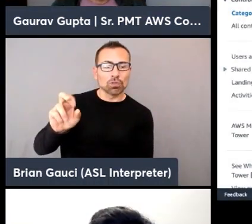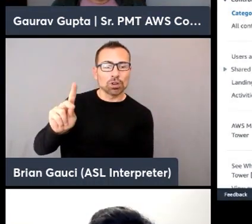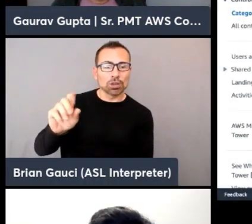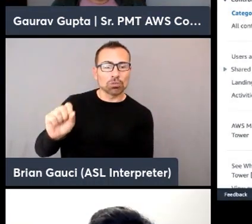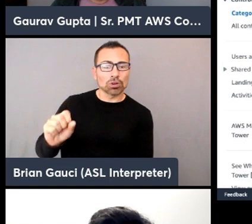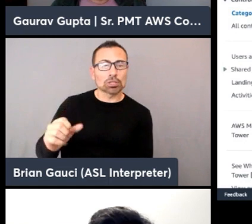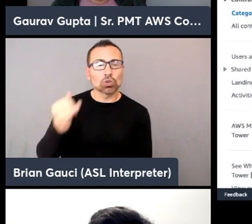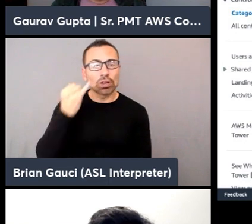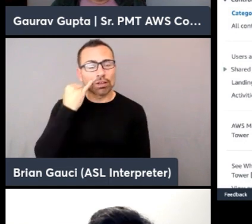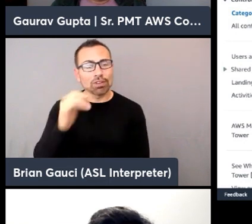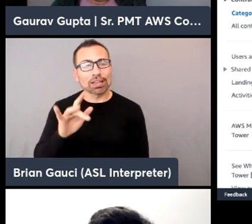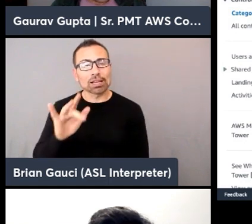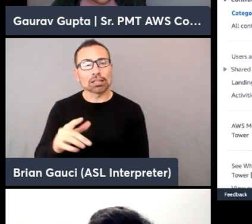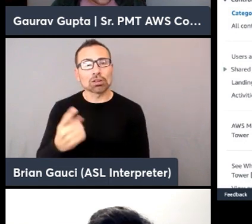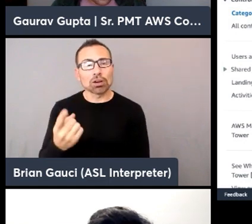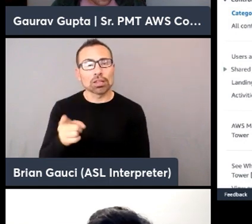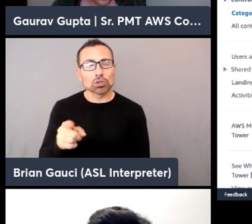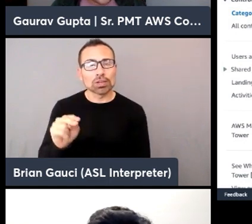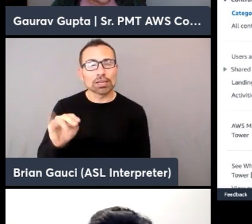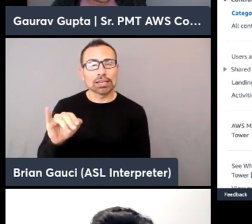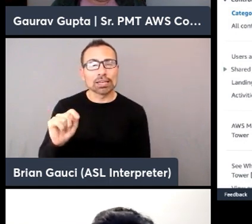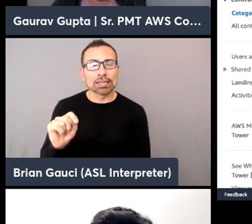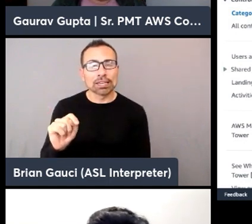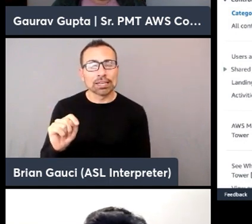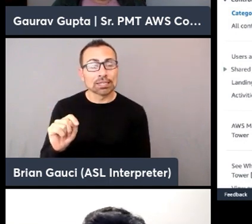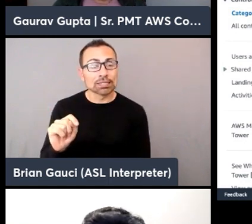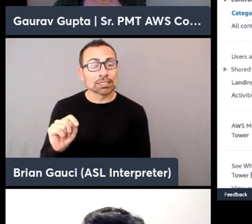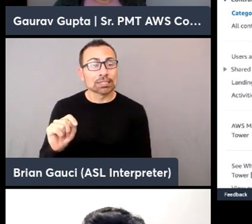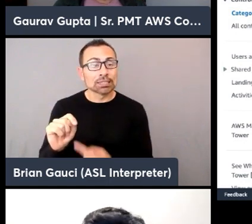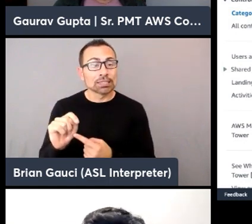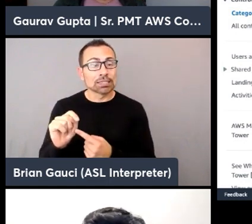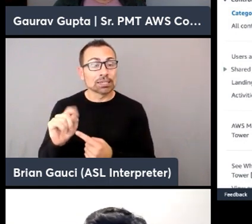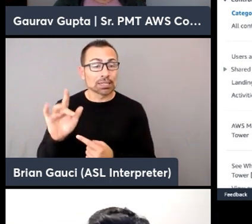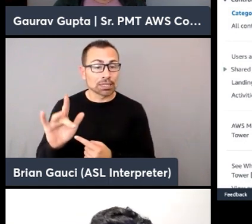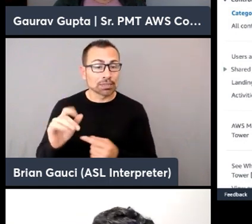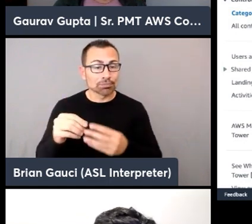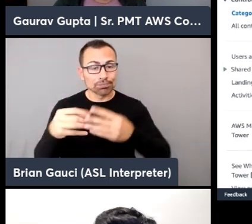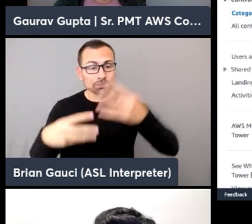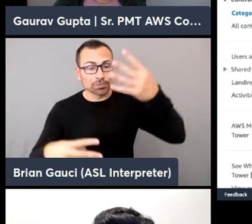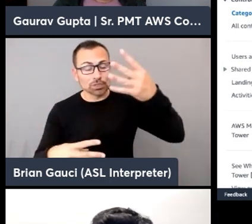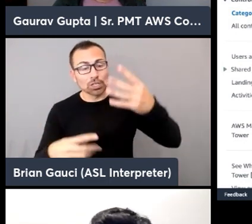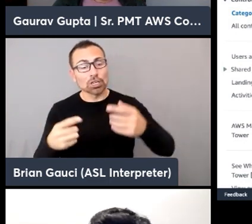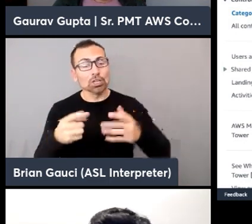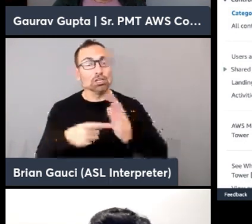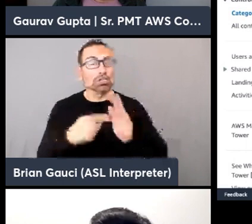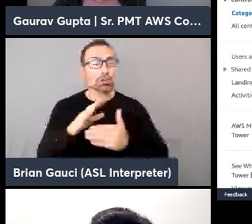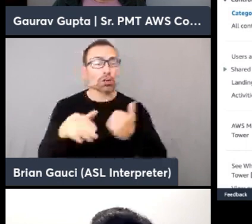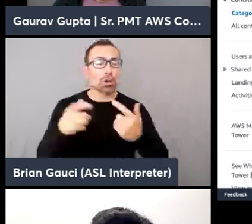framework, it gives me all the controls, which is 344, by the way, here,